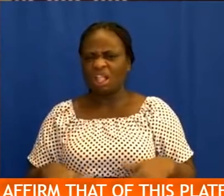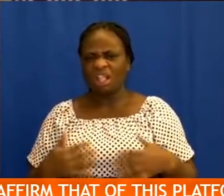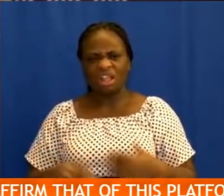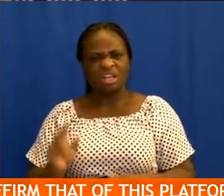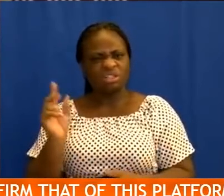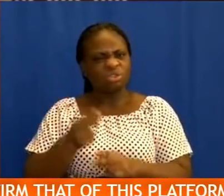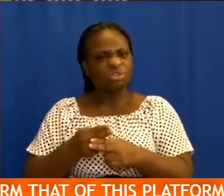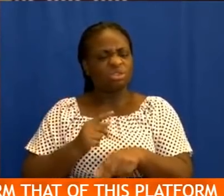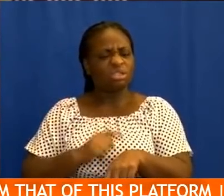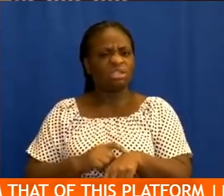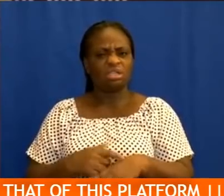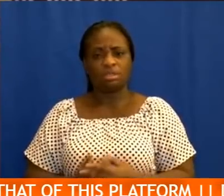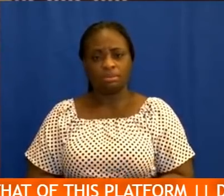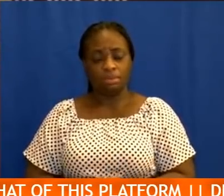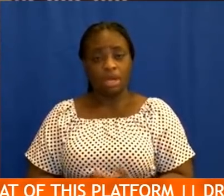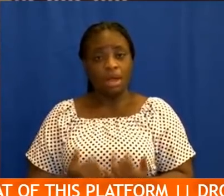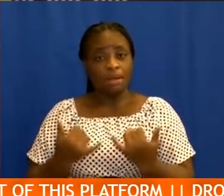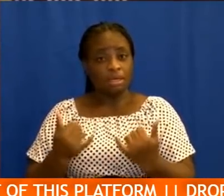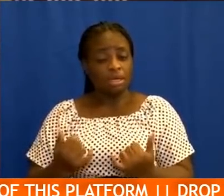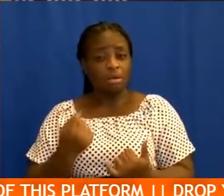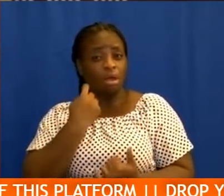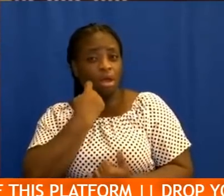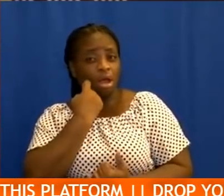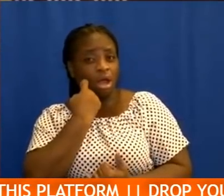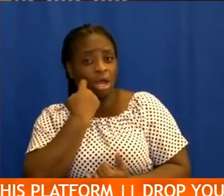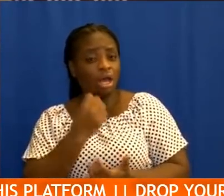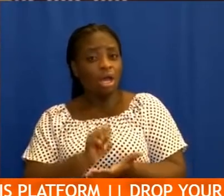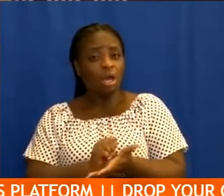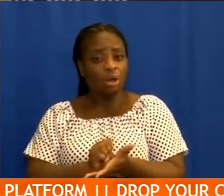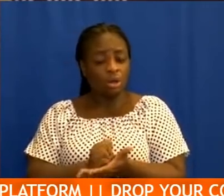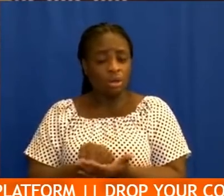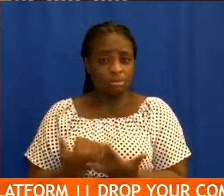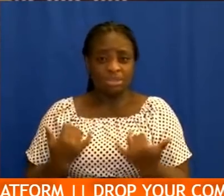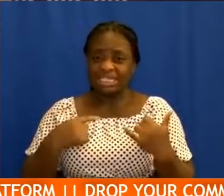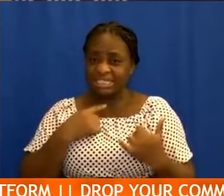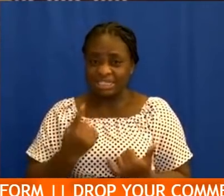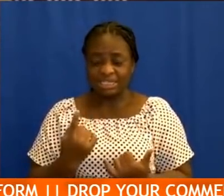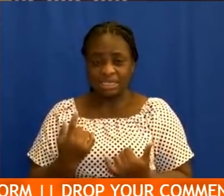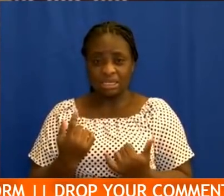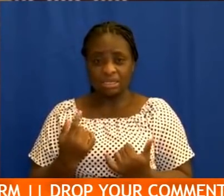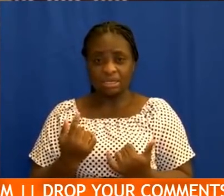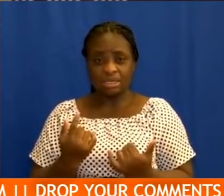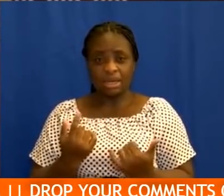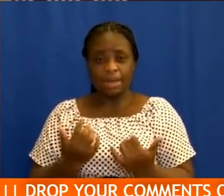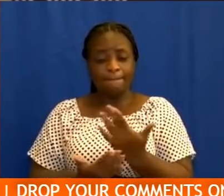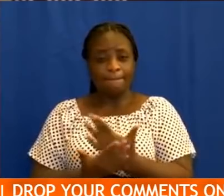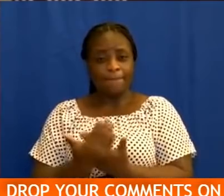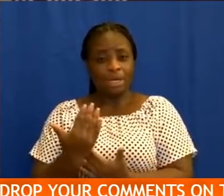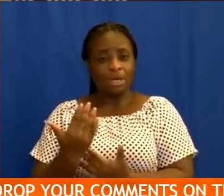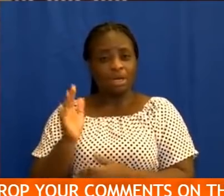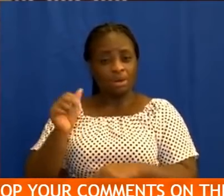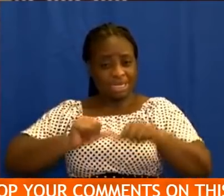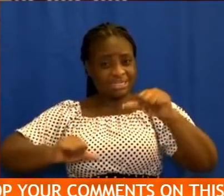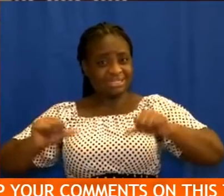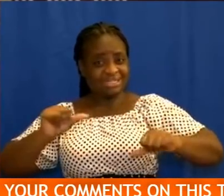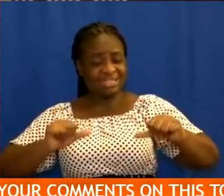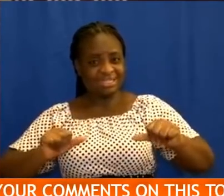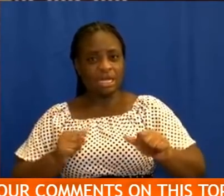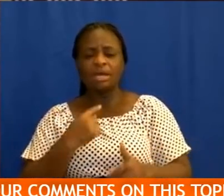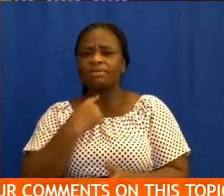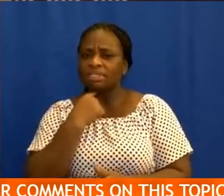we share nose masks, you are not practicing social distancing in church or in cars, workplace or church, you'll be dealt with. Also, our patches is